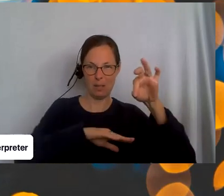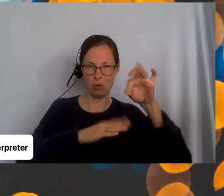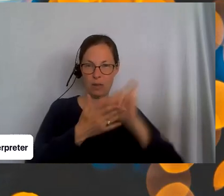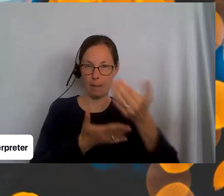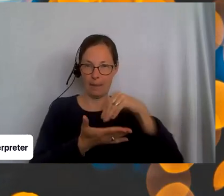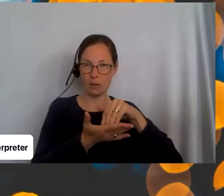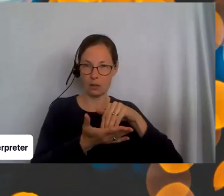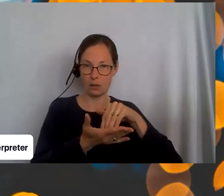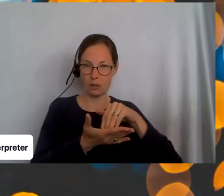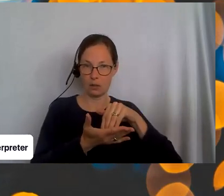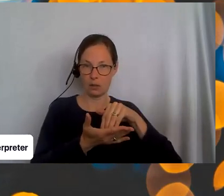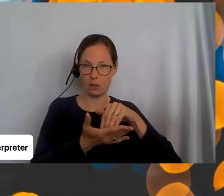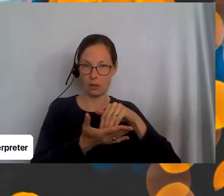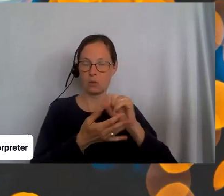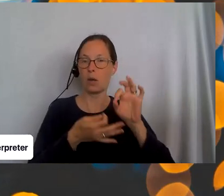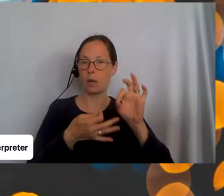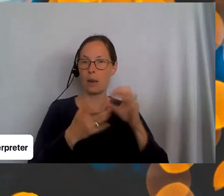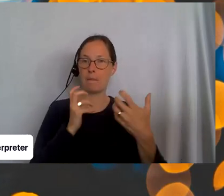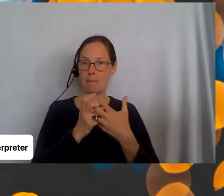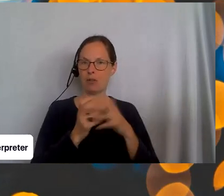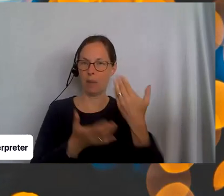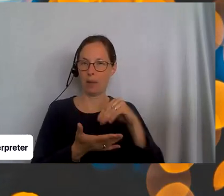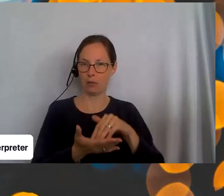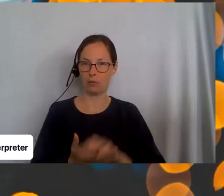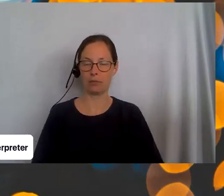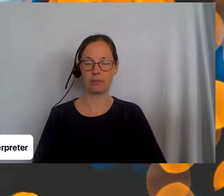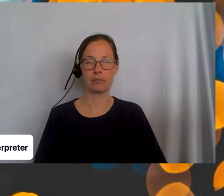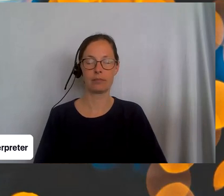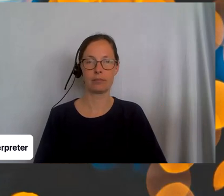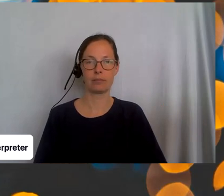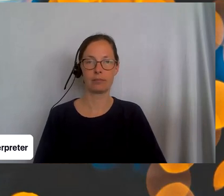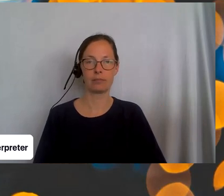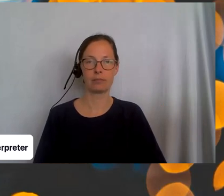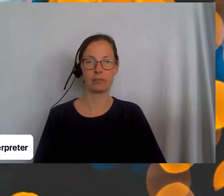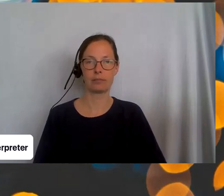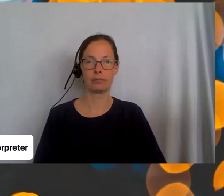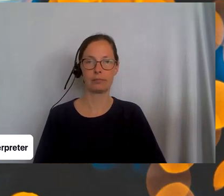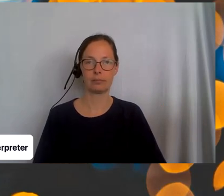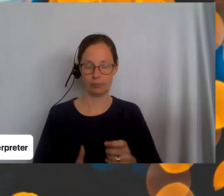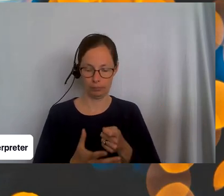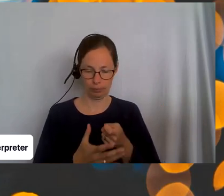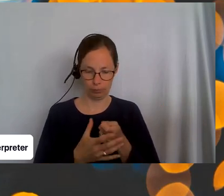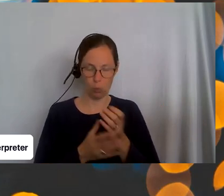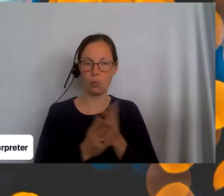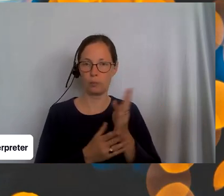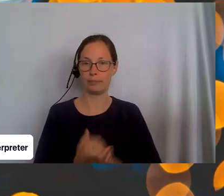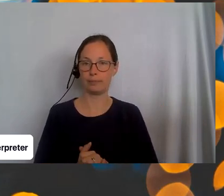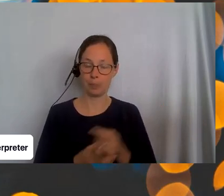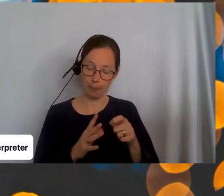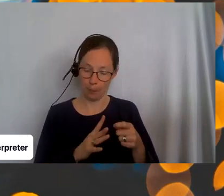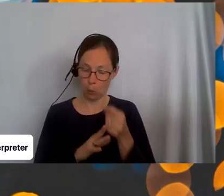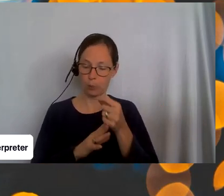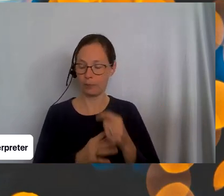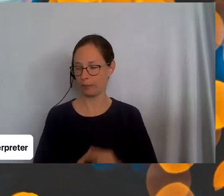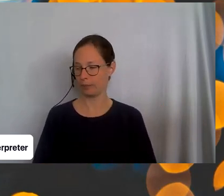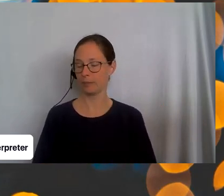so that you match, and just poke it through. Just poke it through.